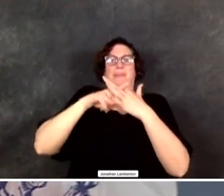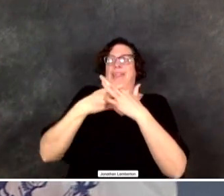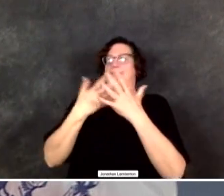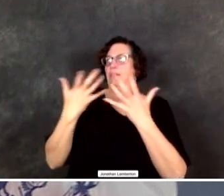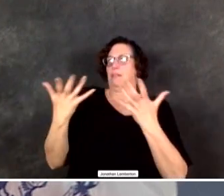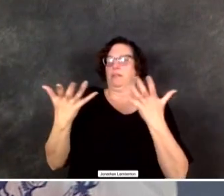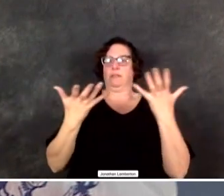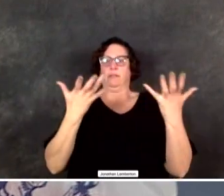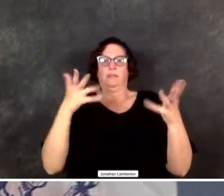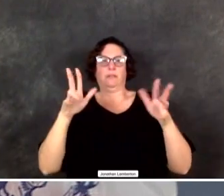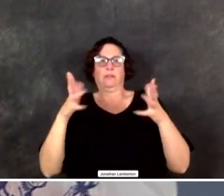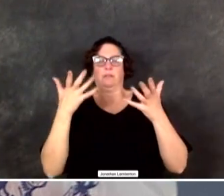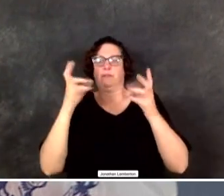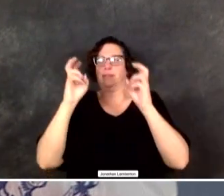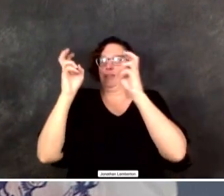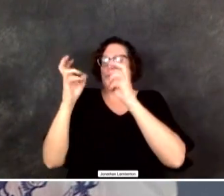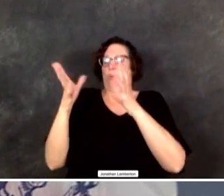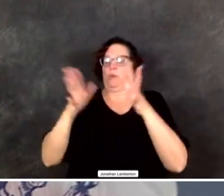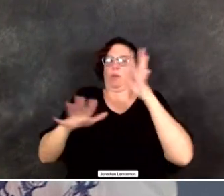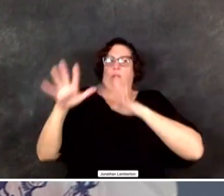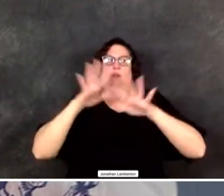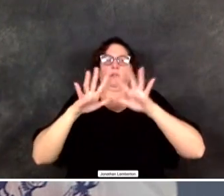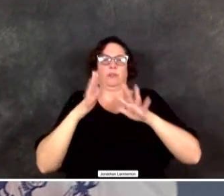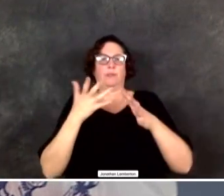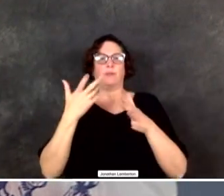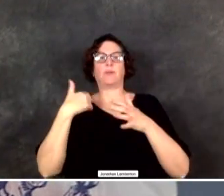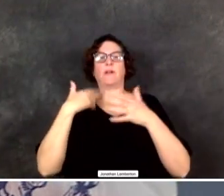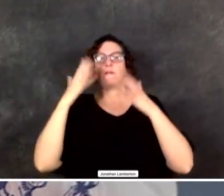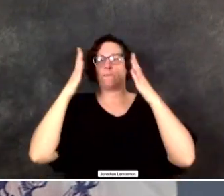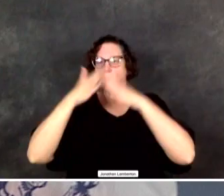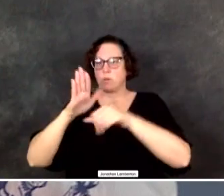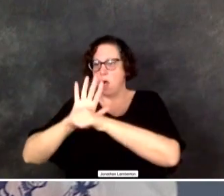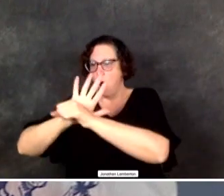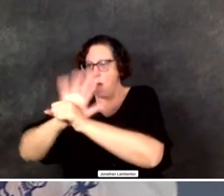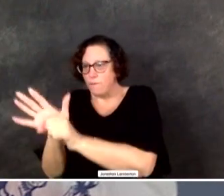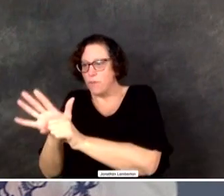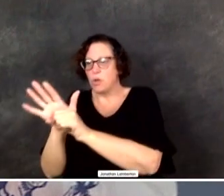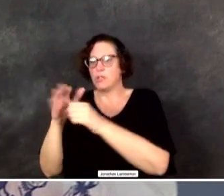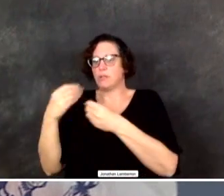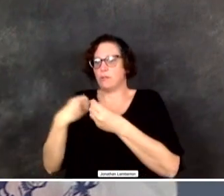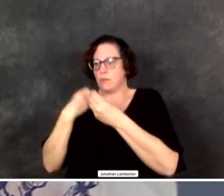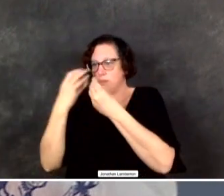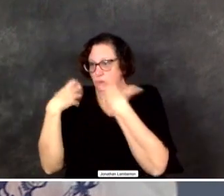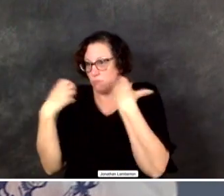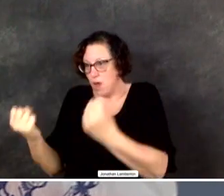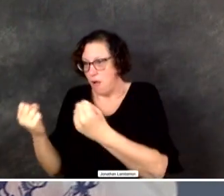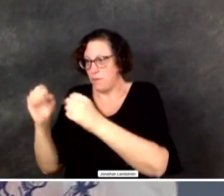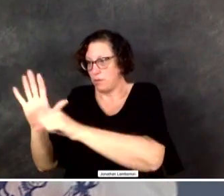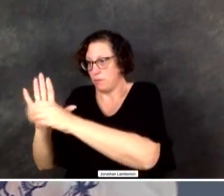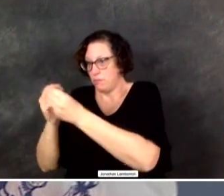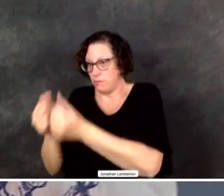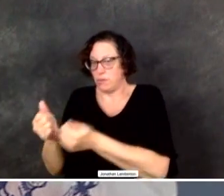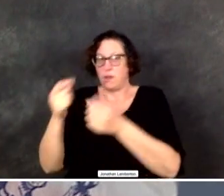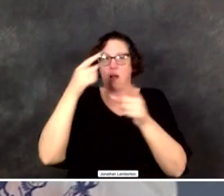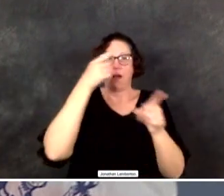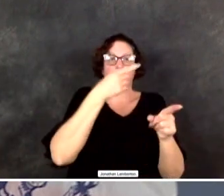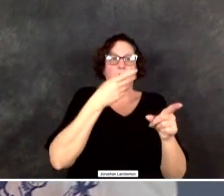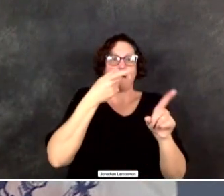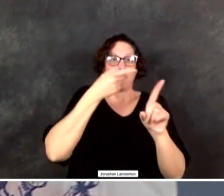the coronavirus crisis is going to have on people. It's remember,